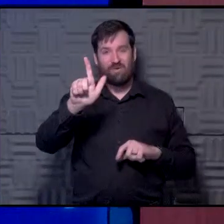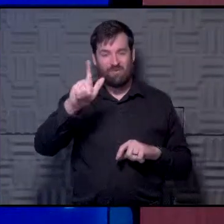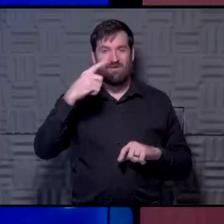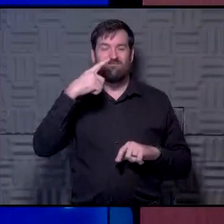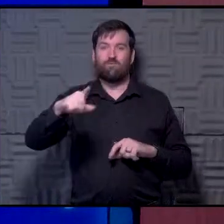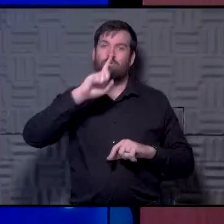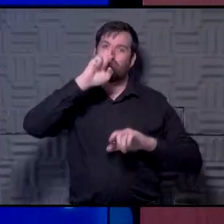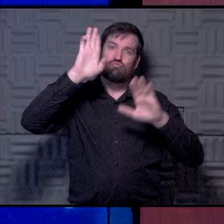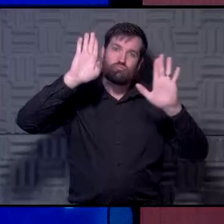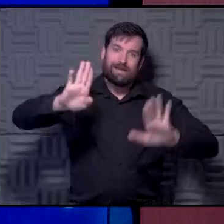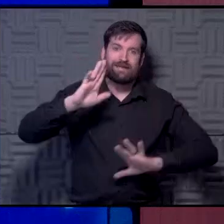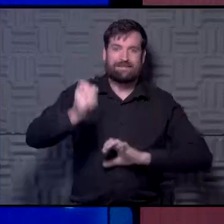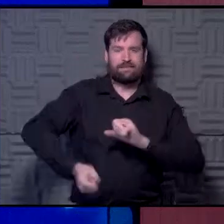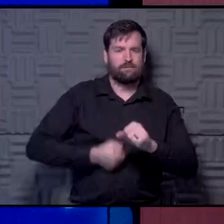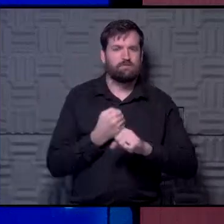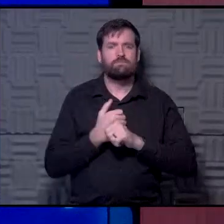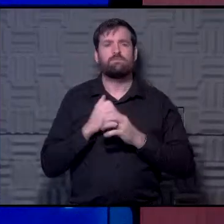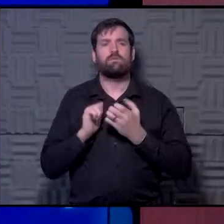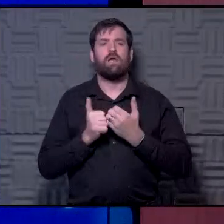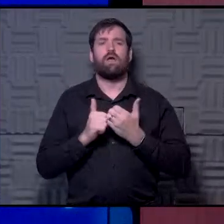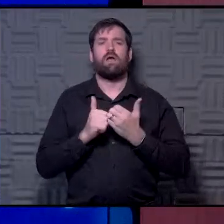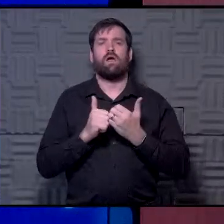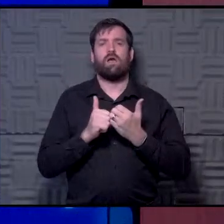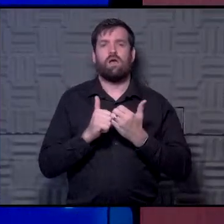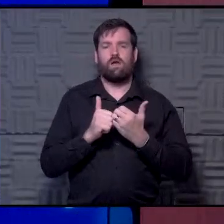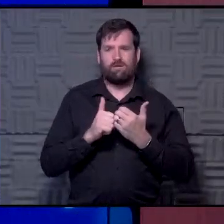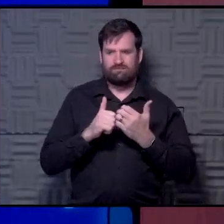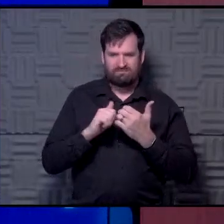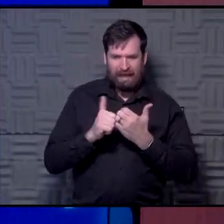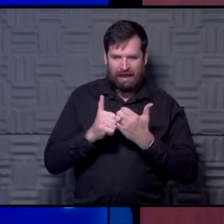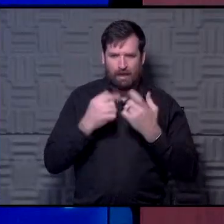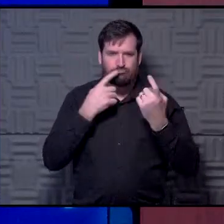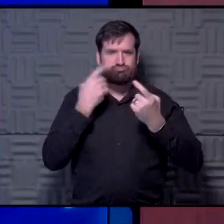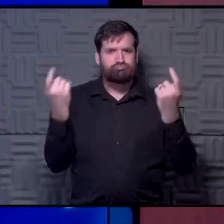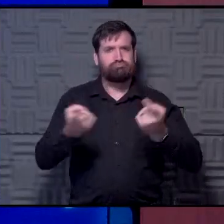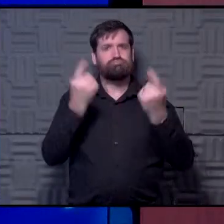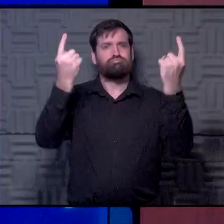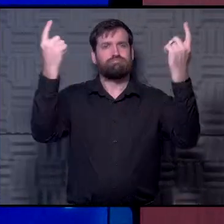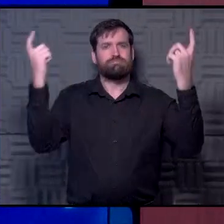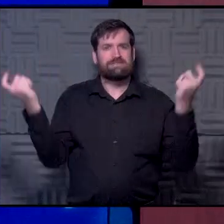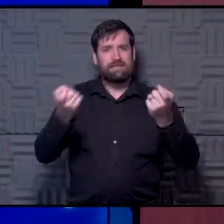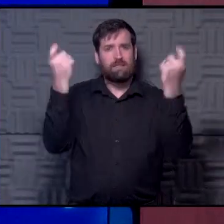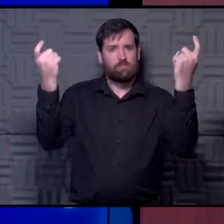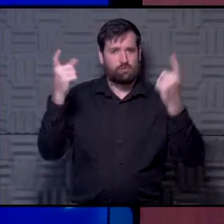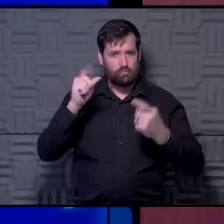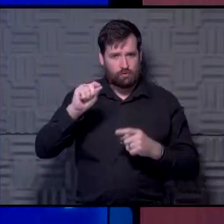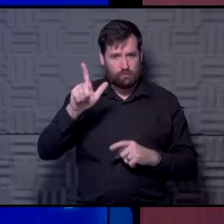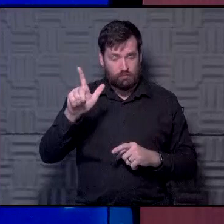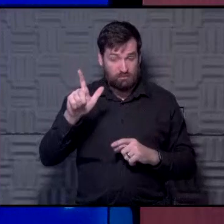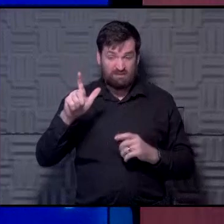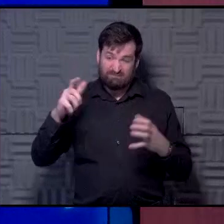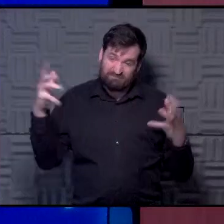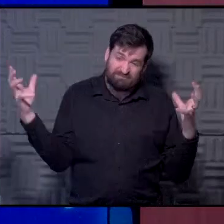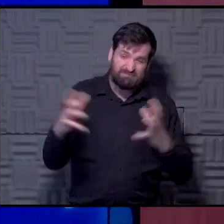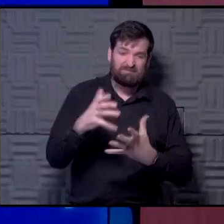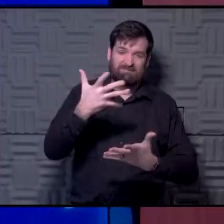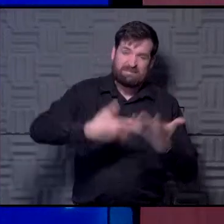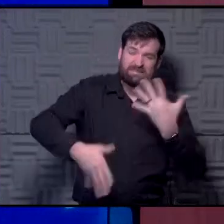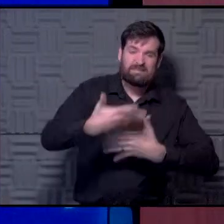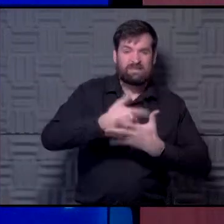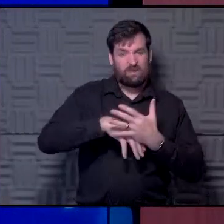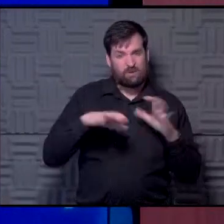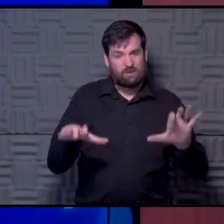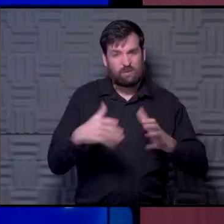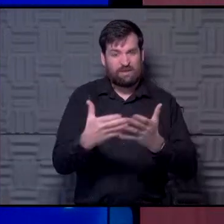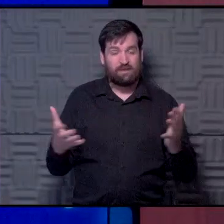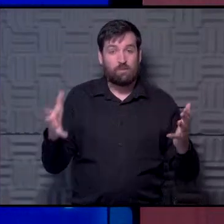truly great year. How do we do that? How are we going to welcome in 2021? Are we going to do it by congregating and doing the things that are going to